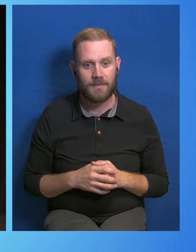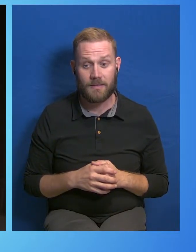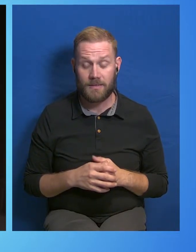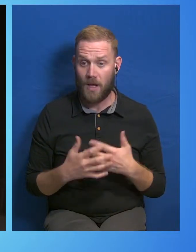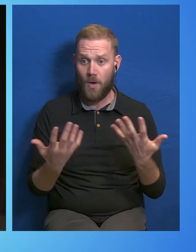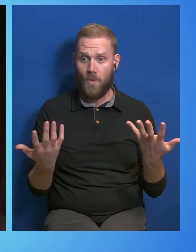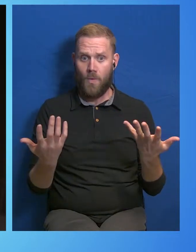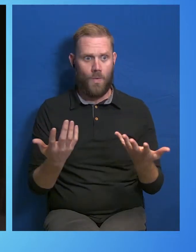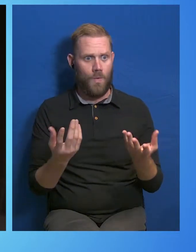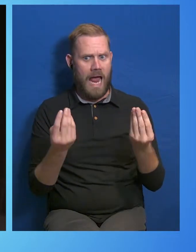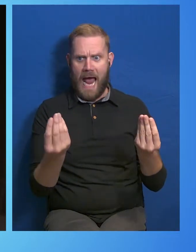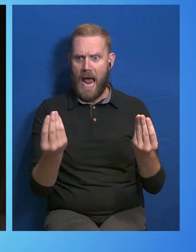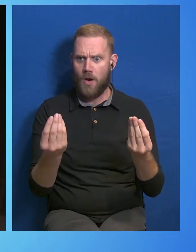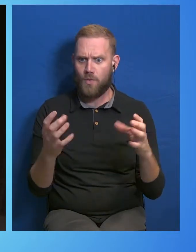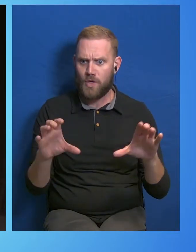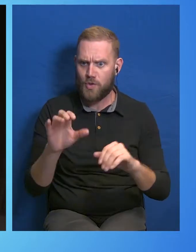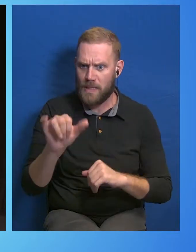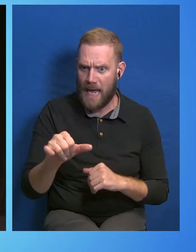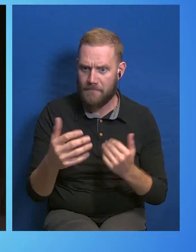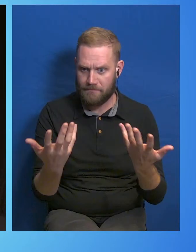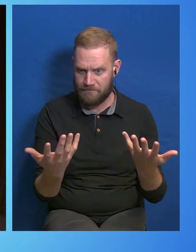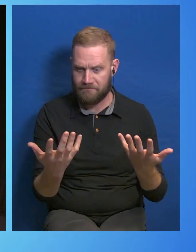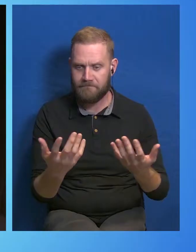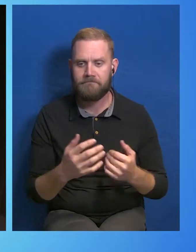So how do we do that?